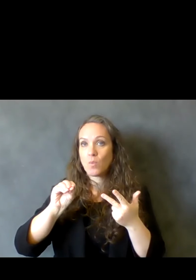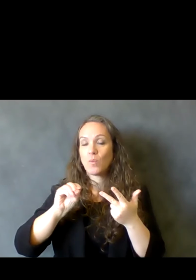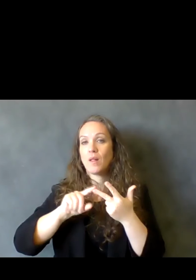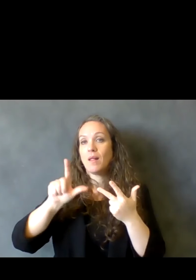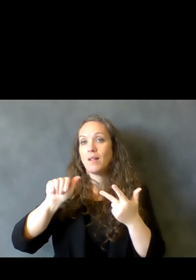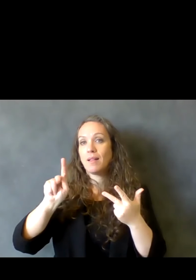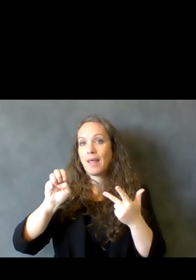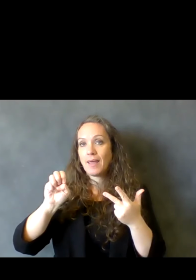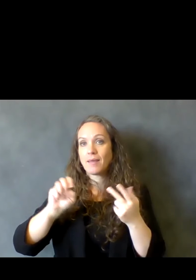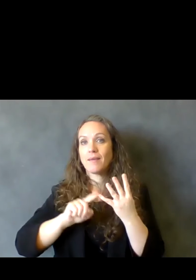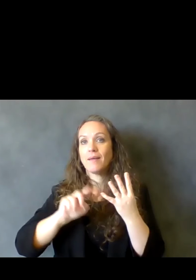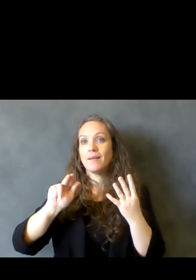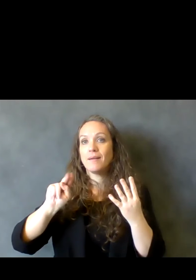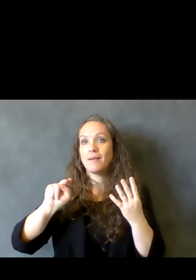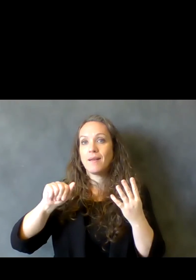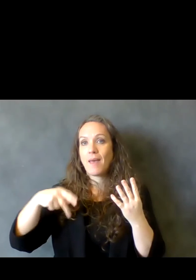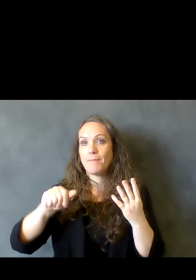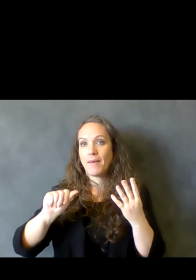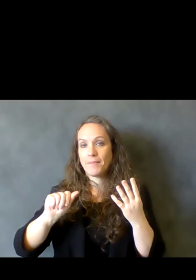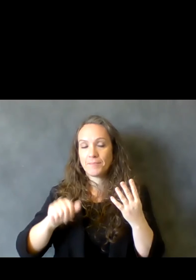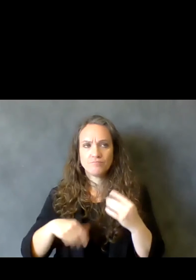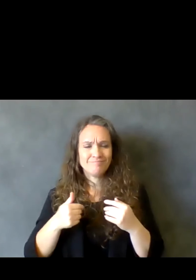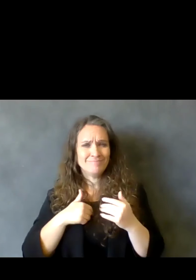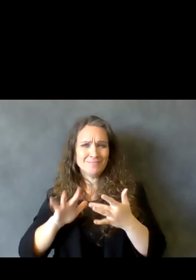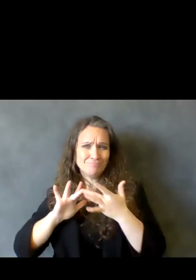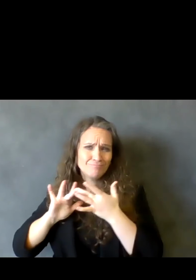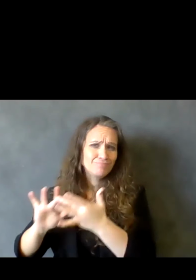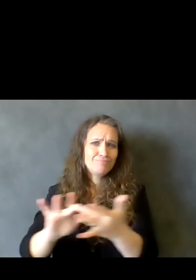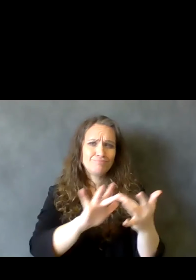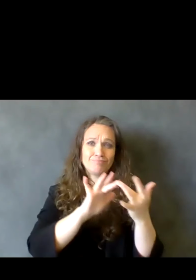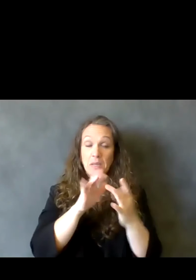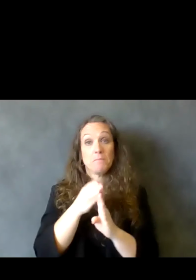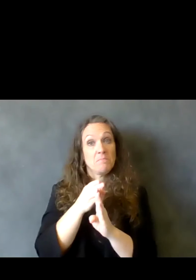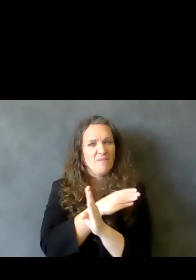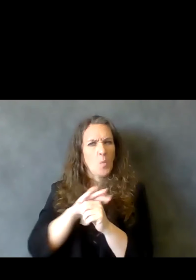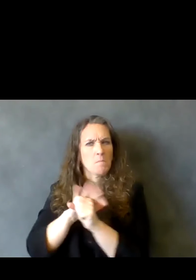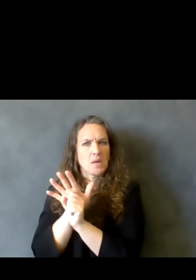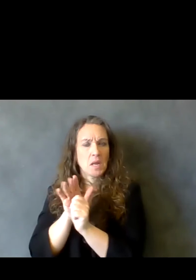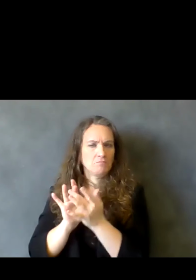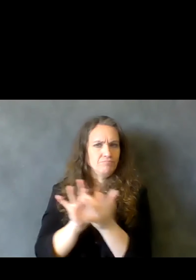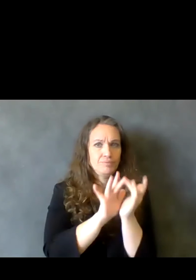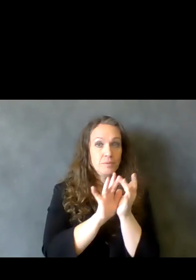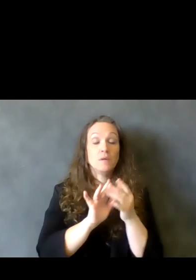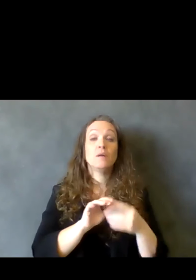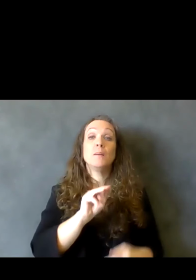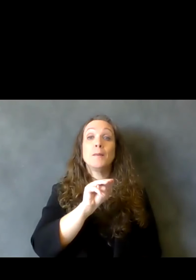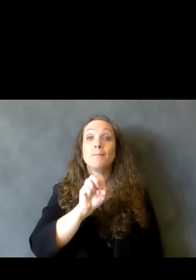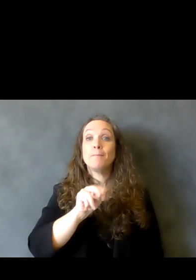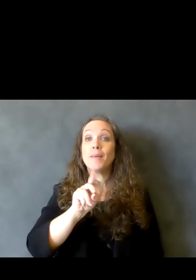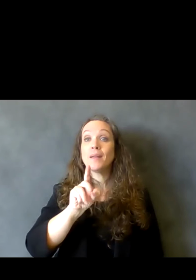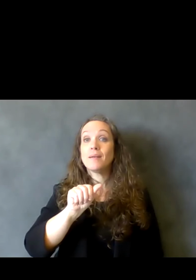And I've done extensive outreach before the pandemic, and in Mendocino County,